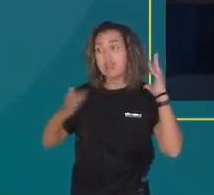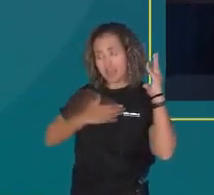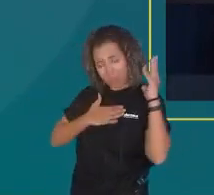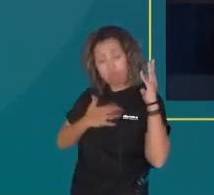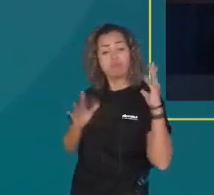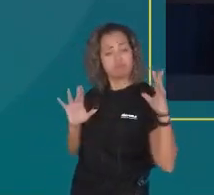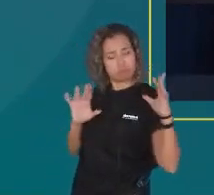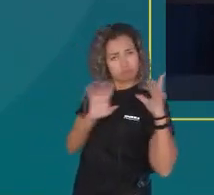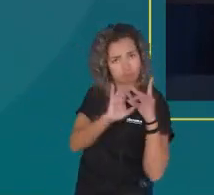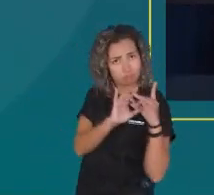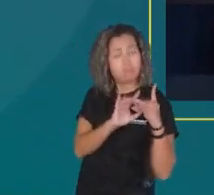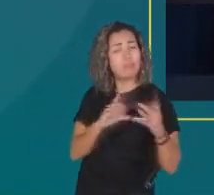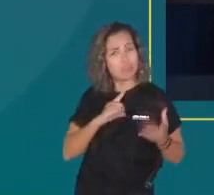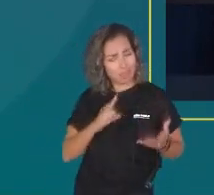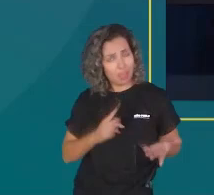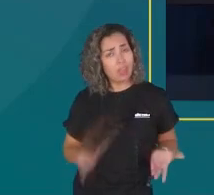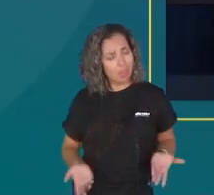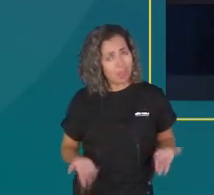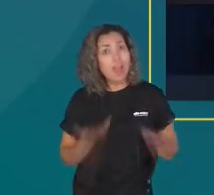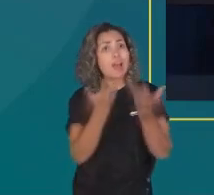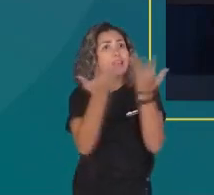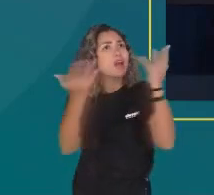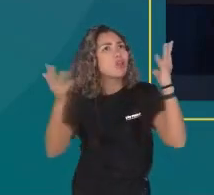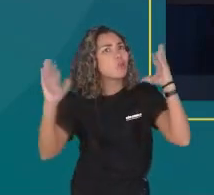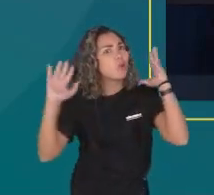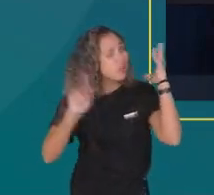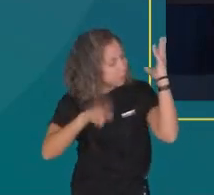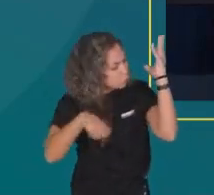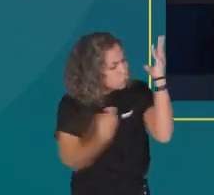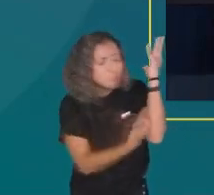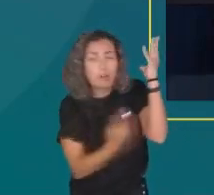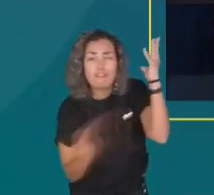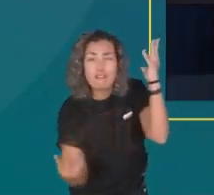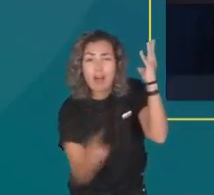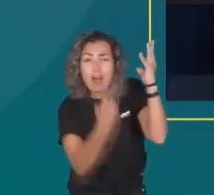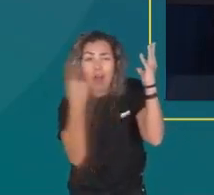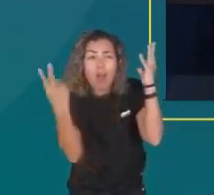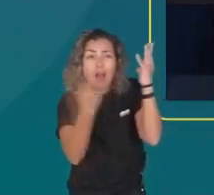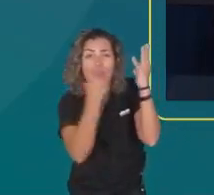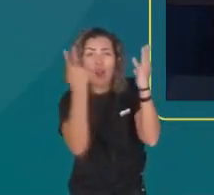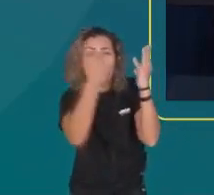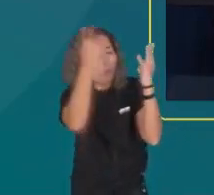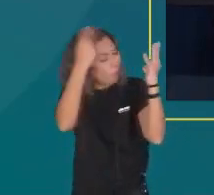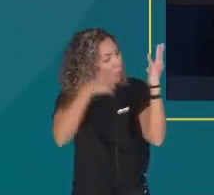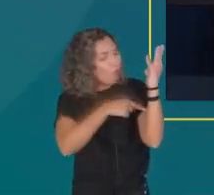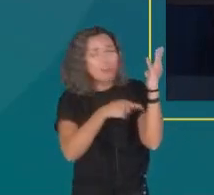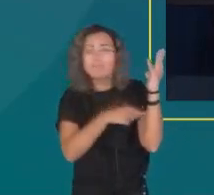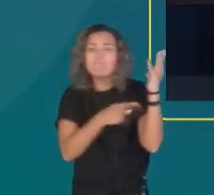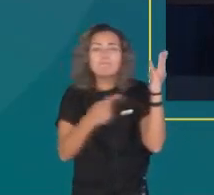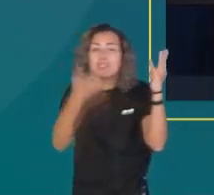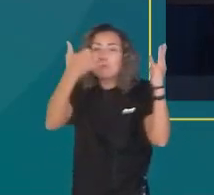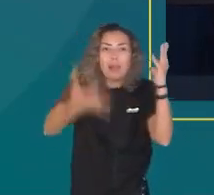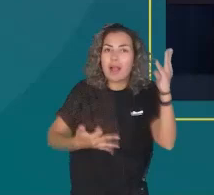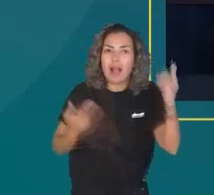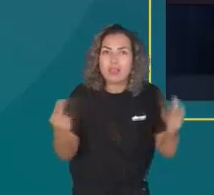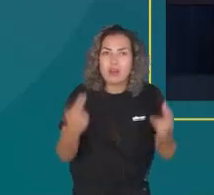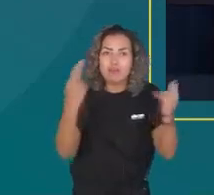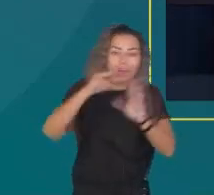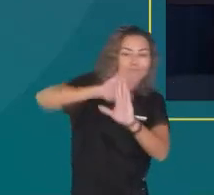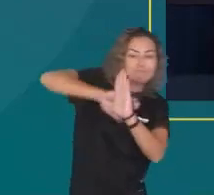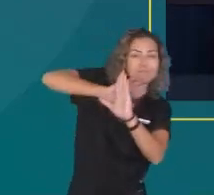value in nature itself, and also pricing nature for what it is really worth and what